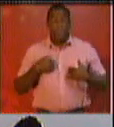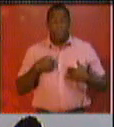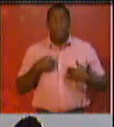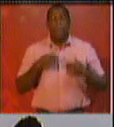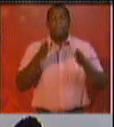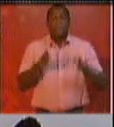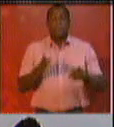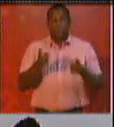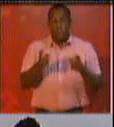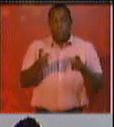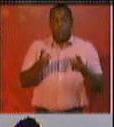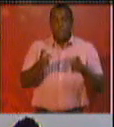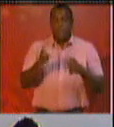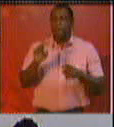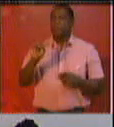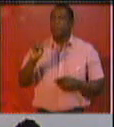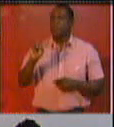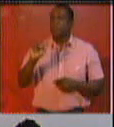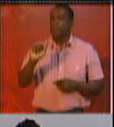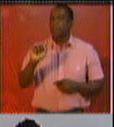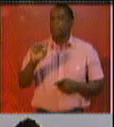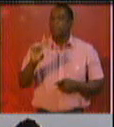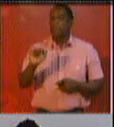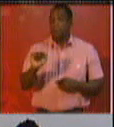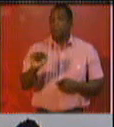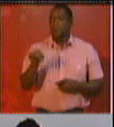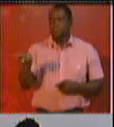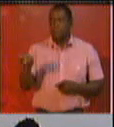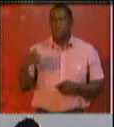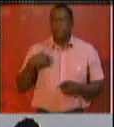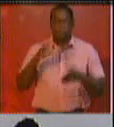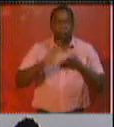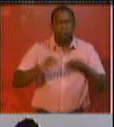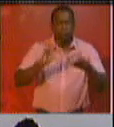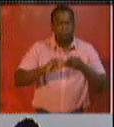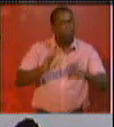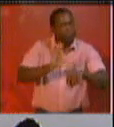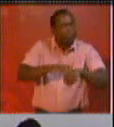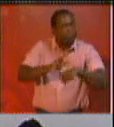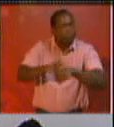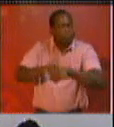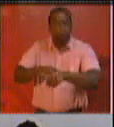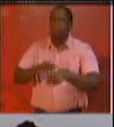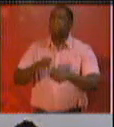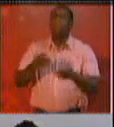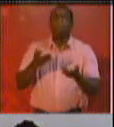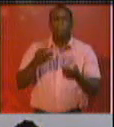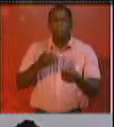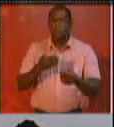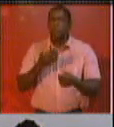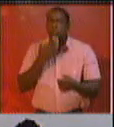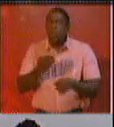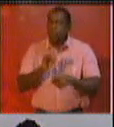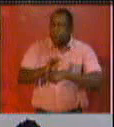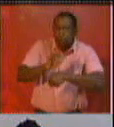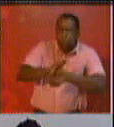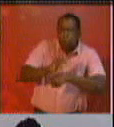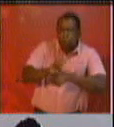has some words of caution for us and advice on ways that we can celebrate this season safely.